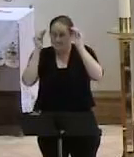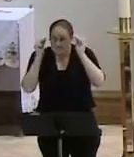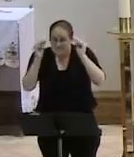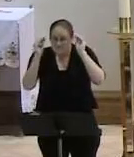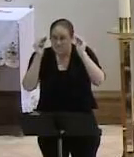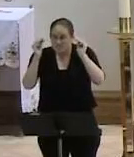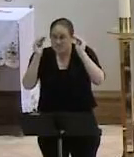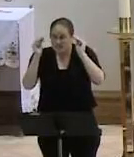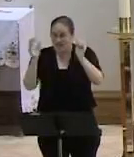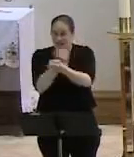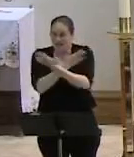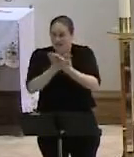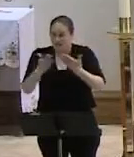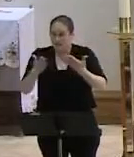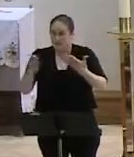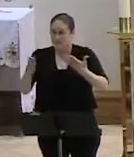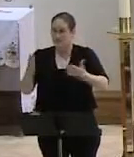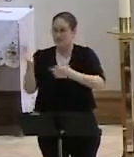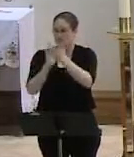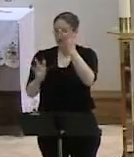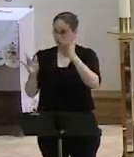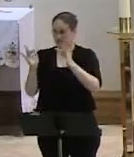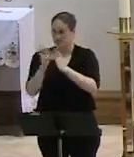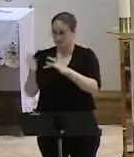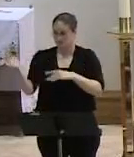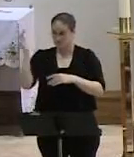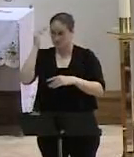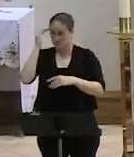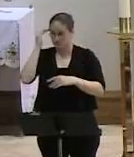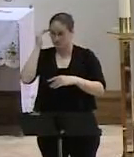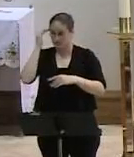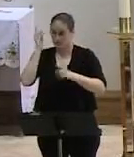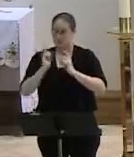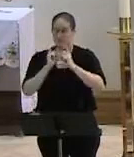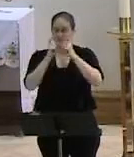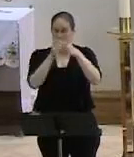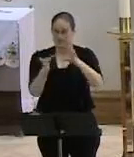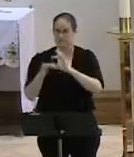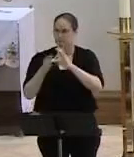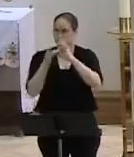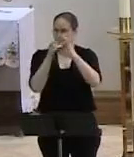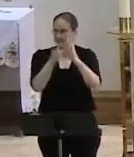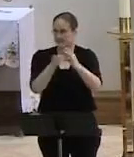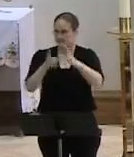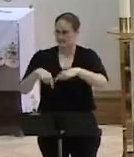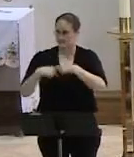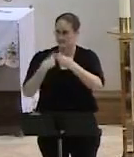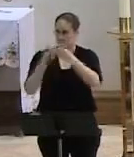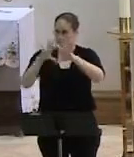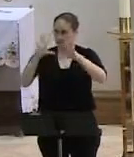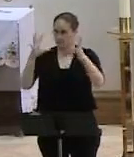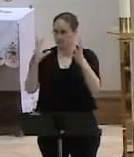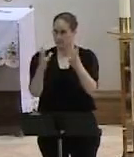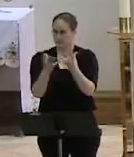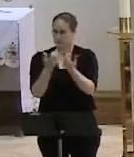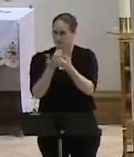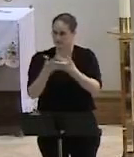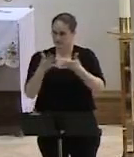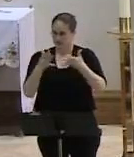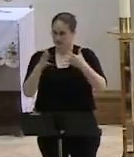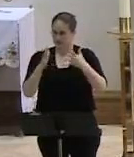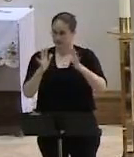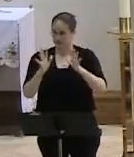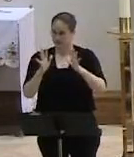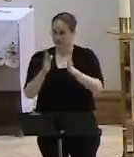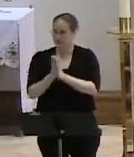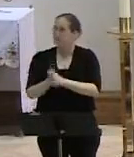them everything I have commanded you, and know that I'm with you until the end of the world." And then